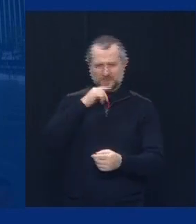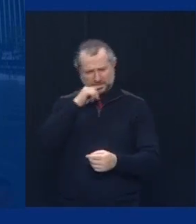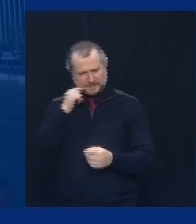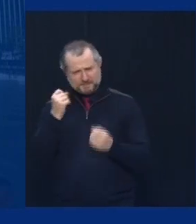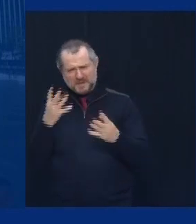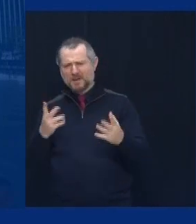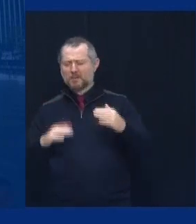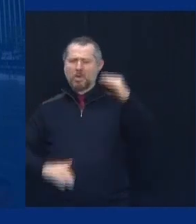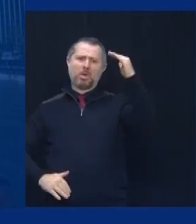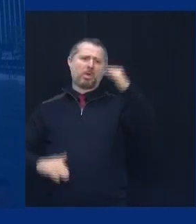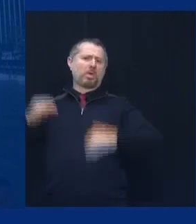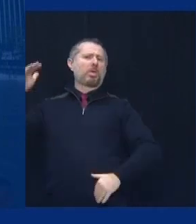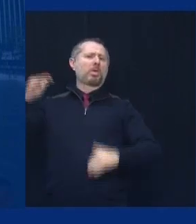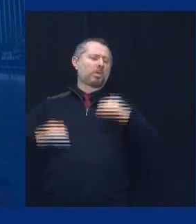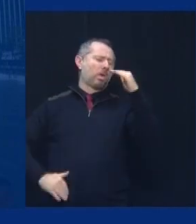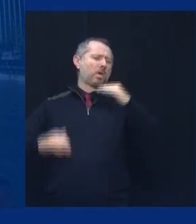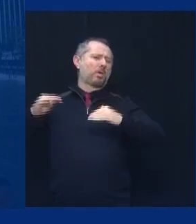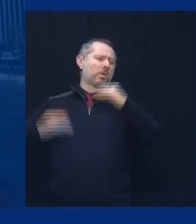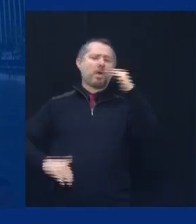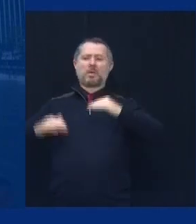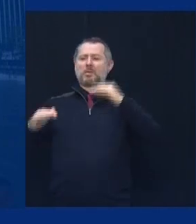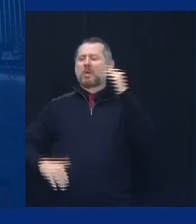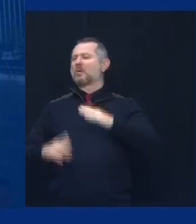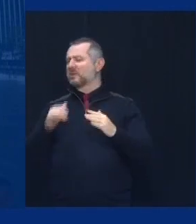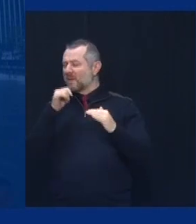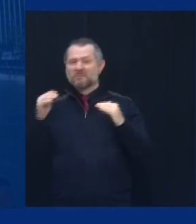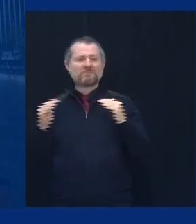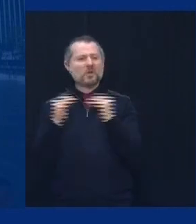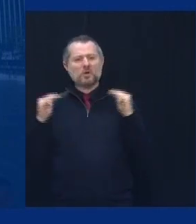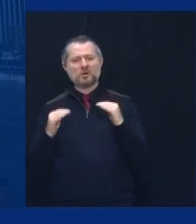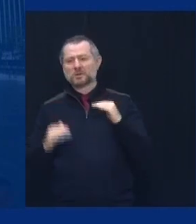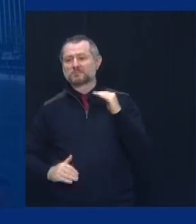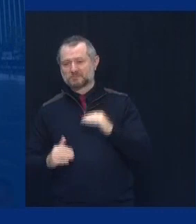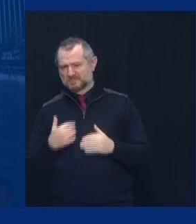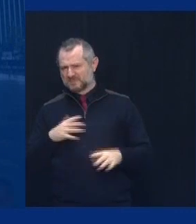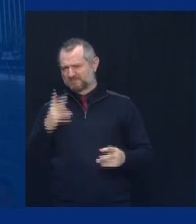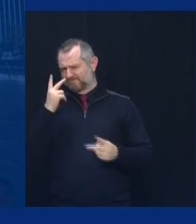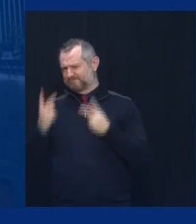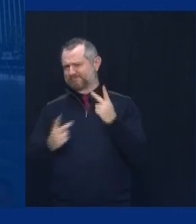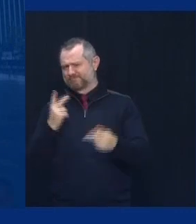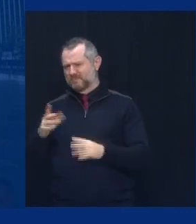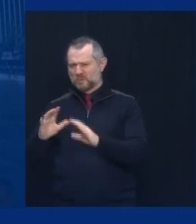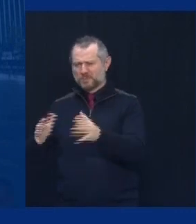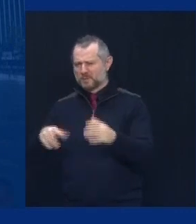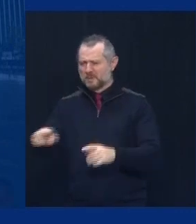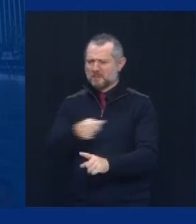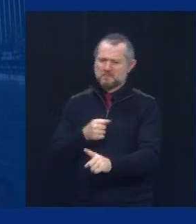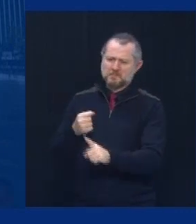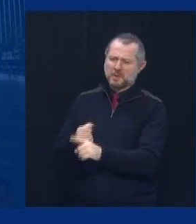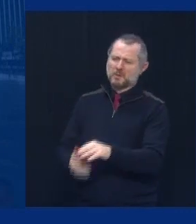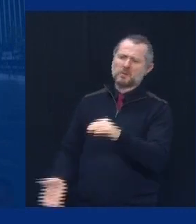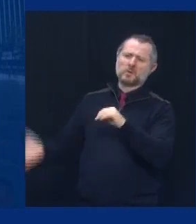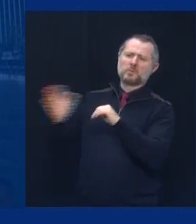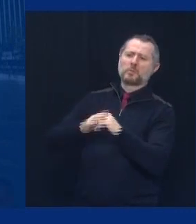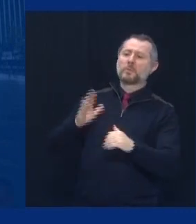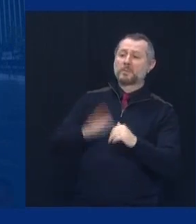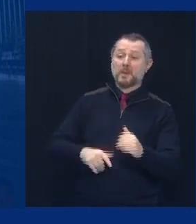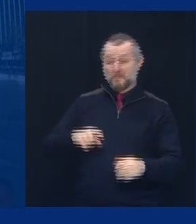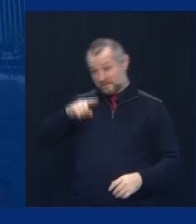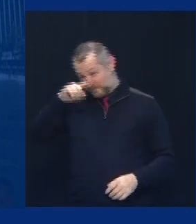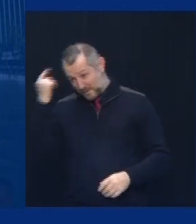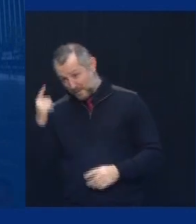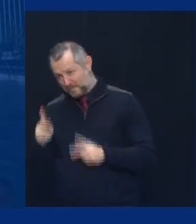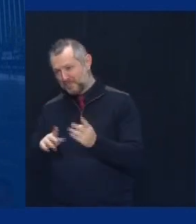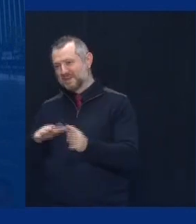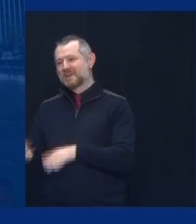inequities were disclosed. Healthcare disparities were disclosed. That's why the death rate for blacks is twice what it